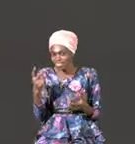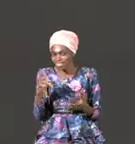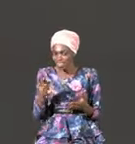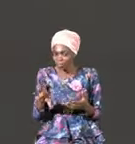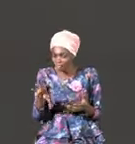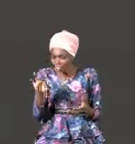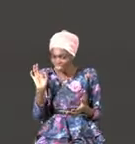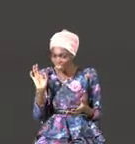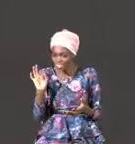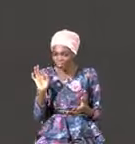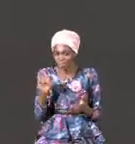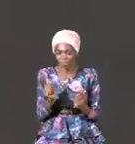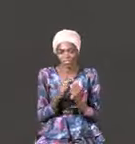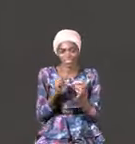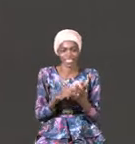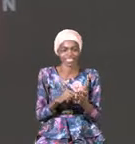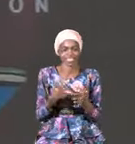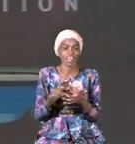story.